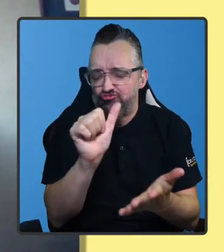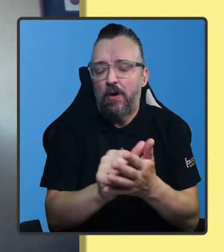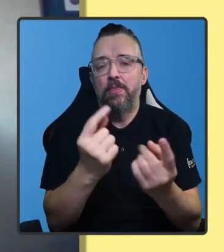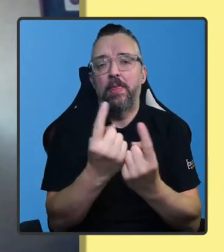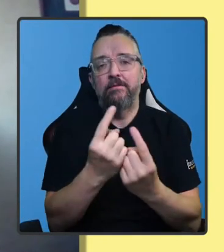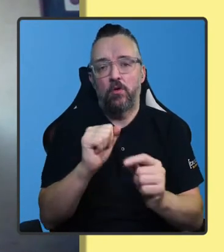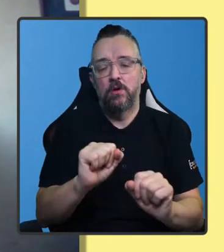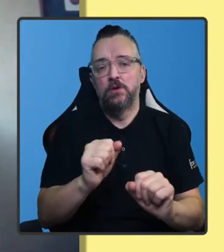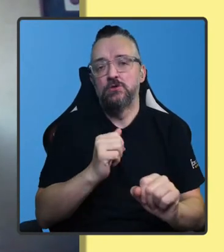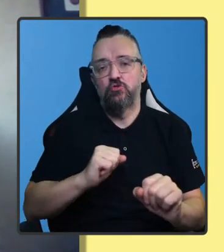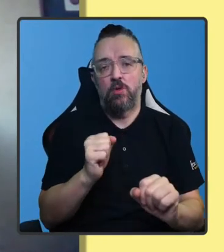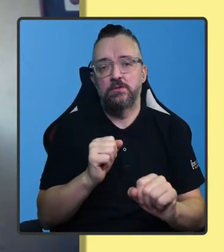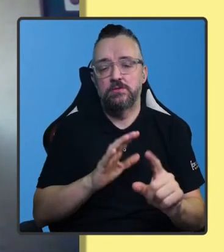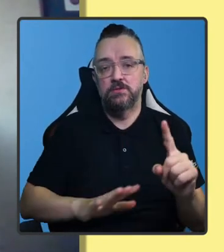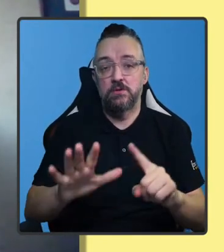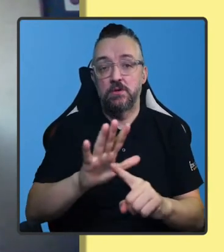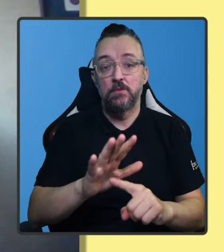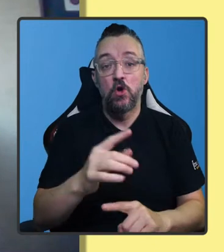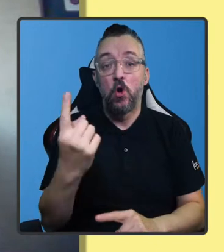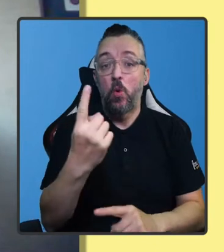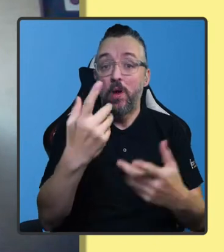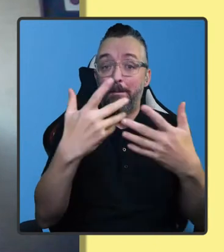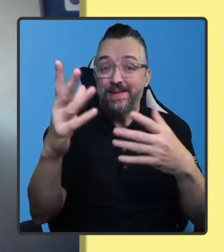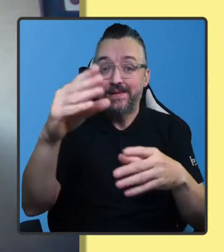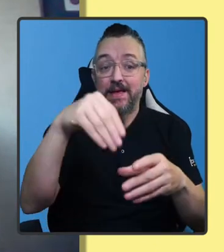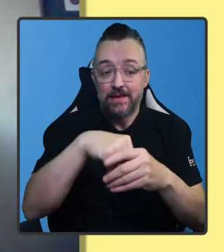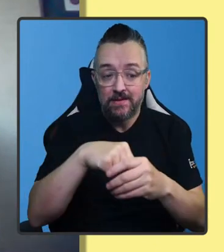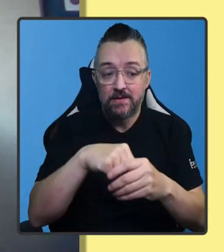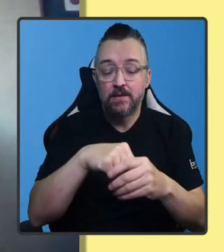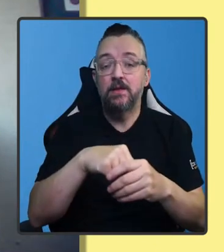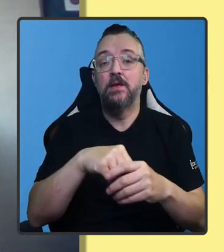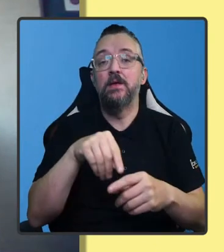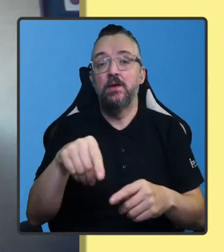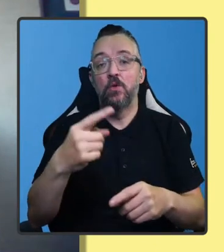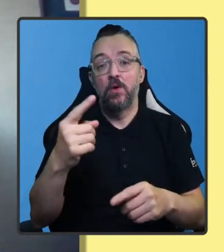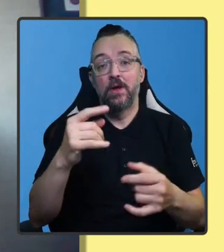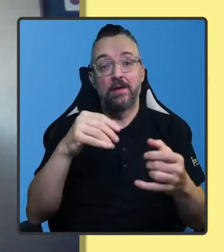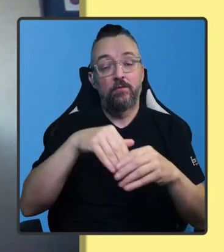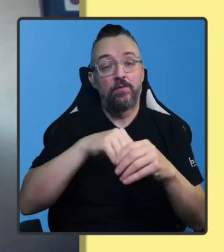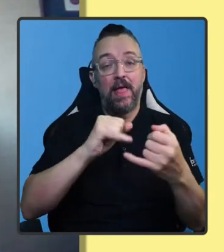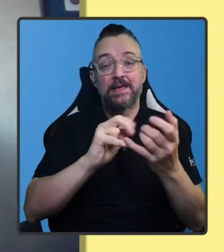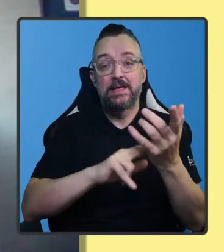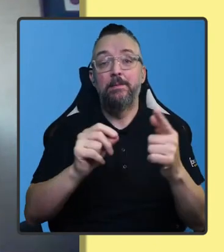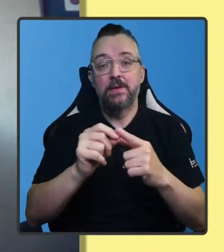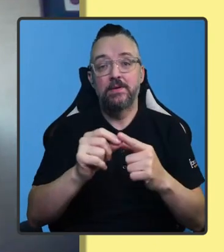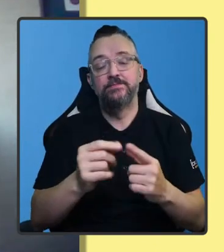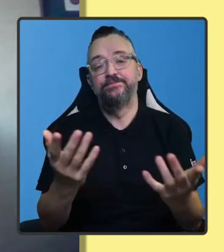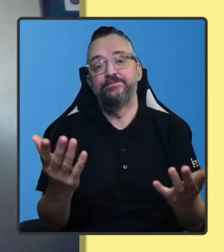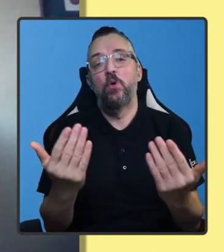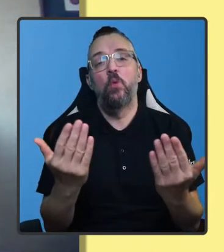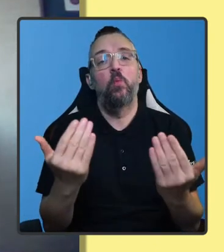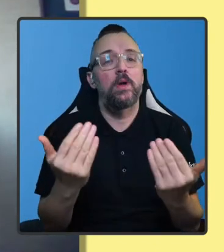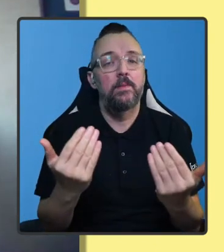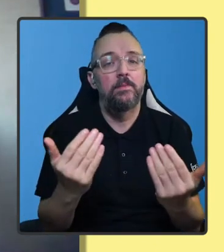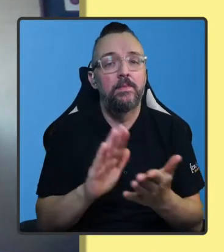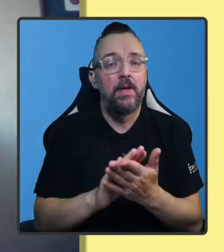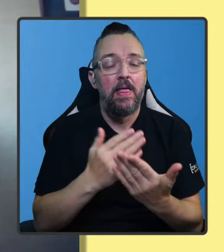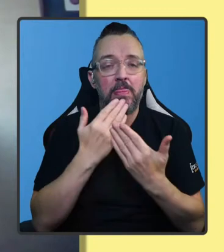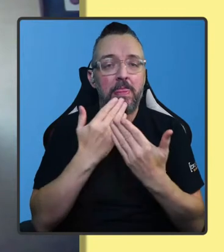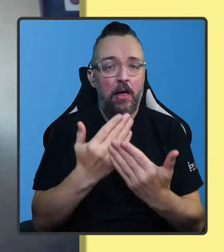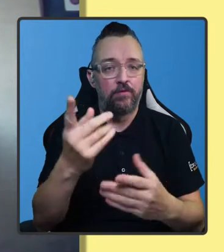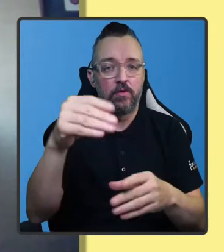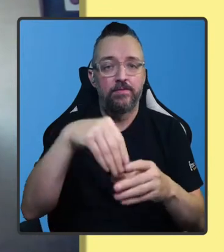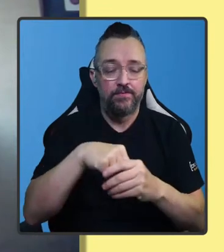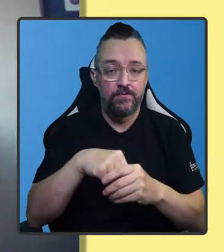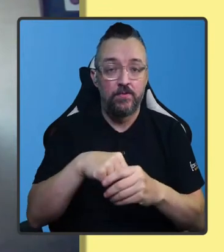And to all those who have recently joined the party, on behalf of all in the SNP, let me say welcome and thank you. You've joined